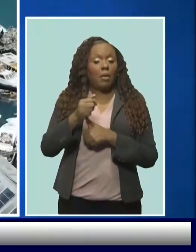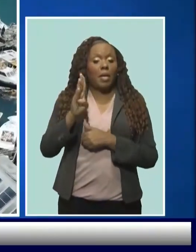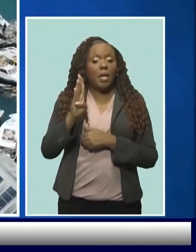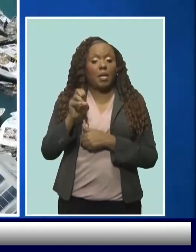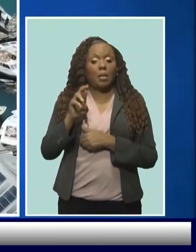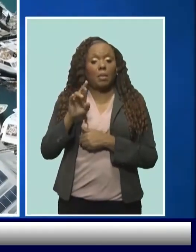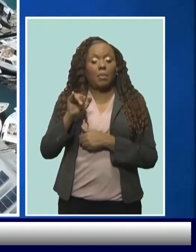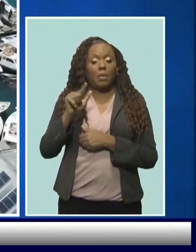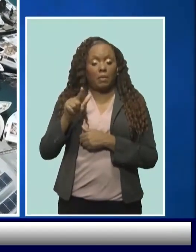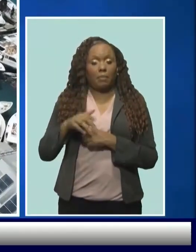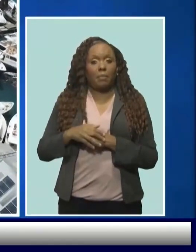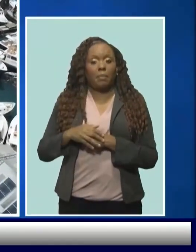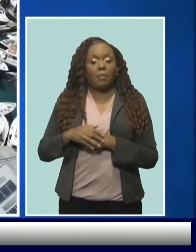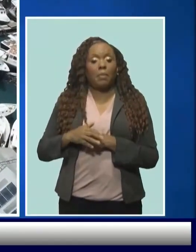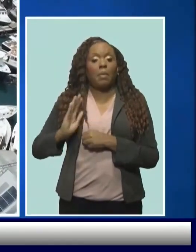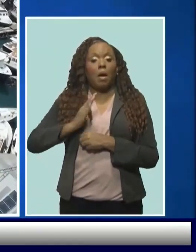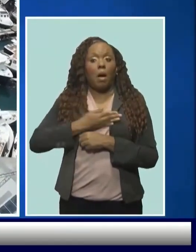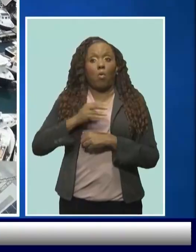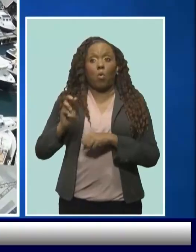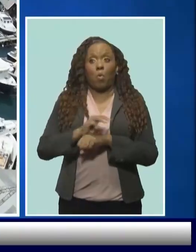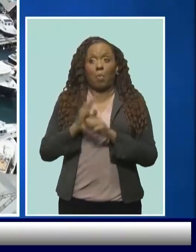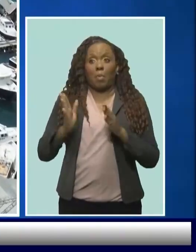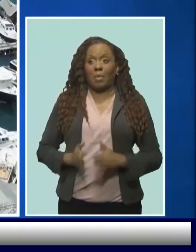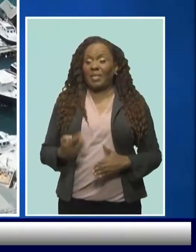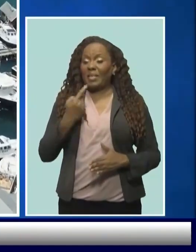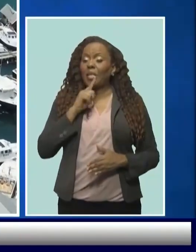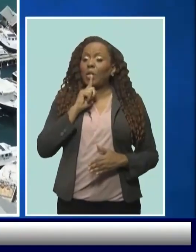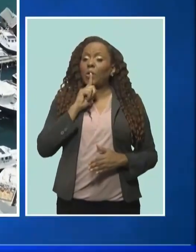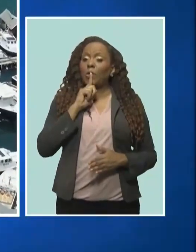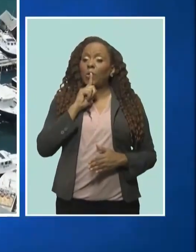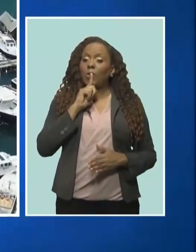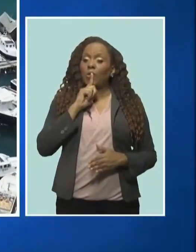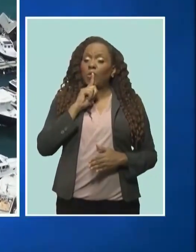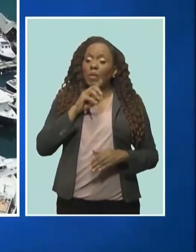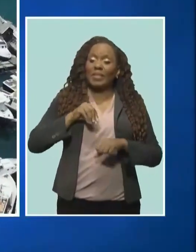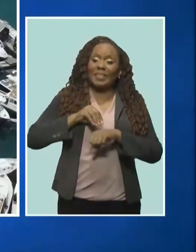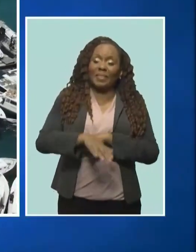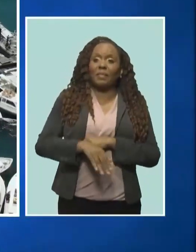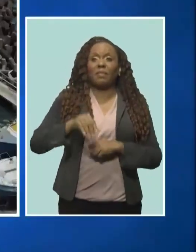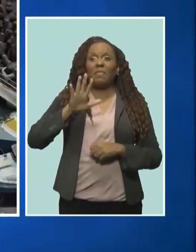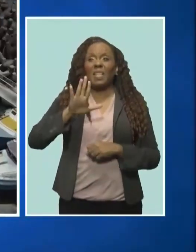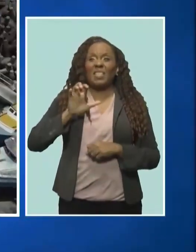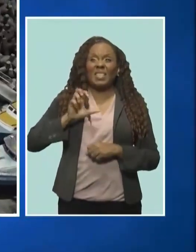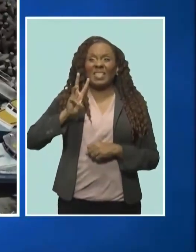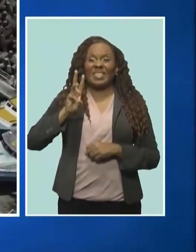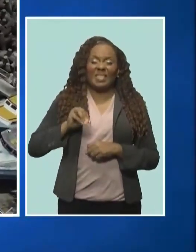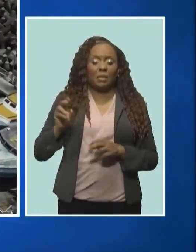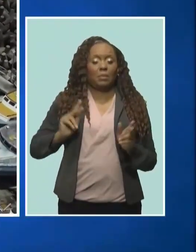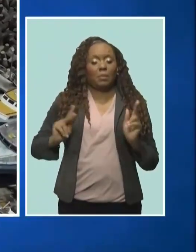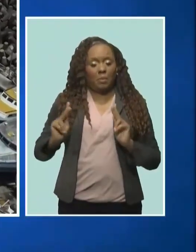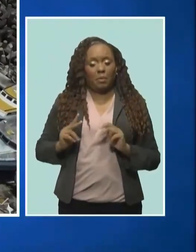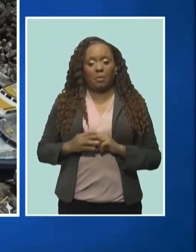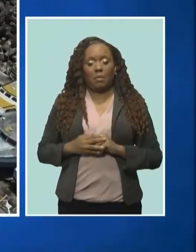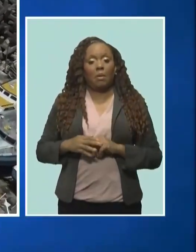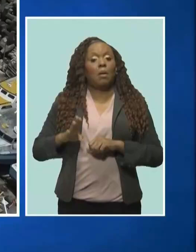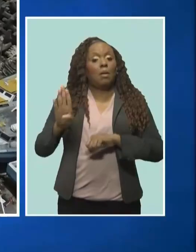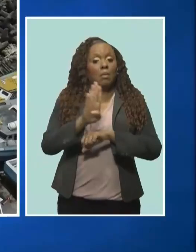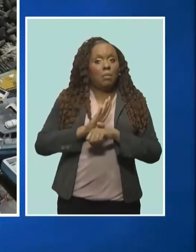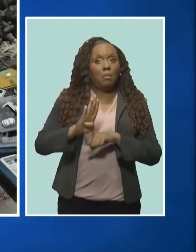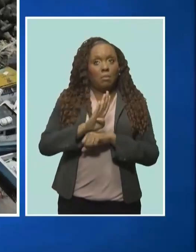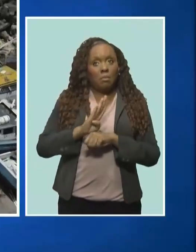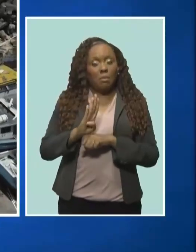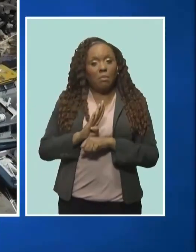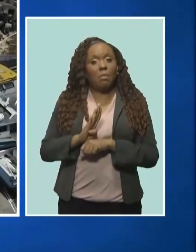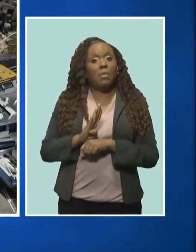Affairs Wilfred Abrams says this has a direct impact on 560 people. He says though Barbados is at the end